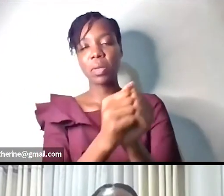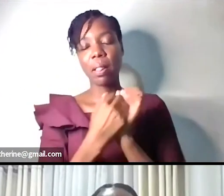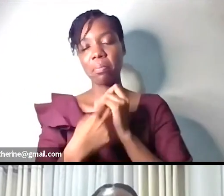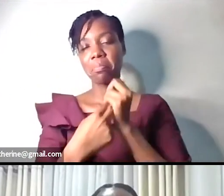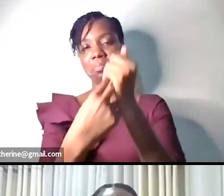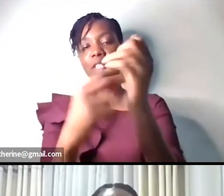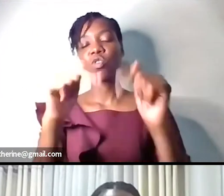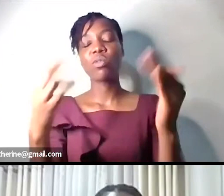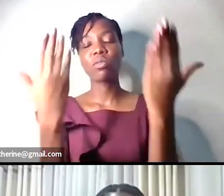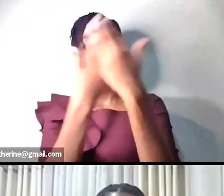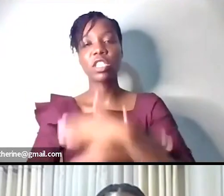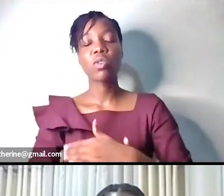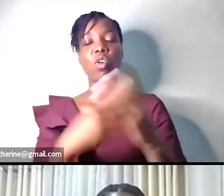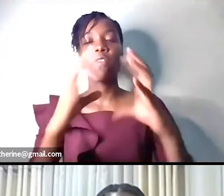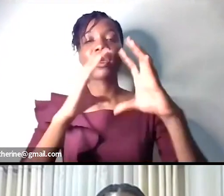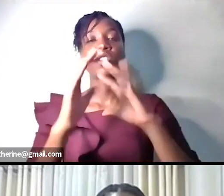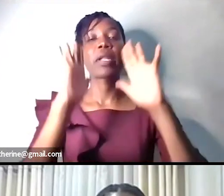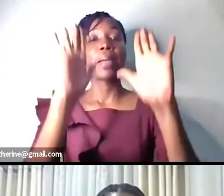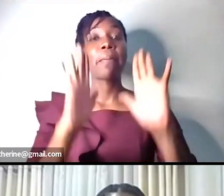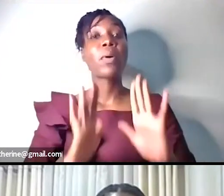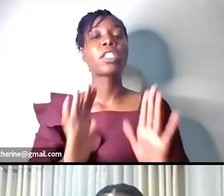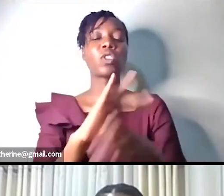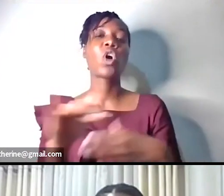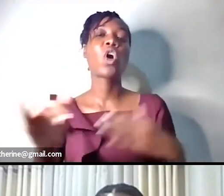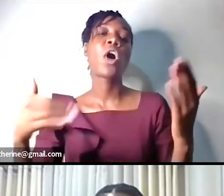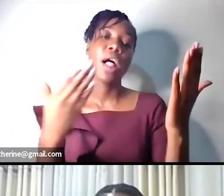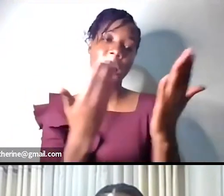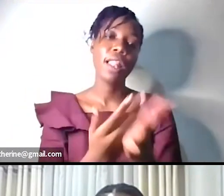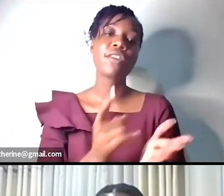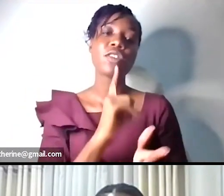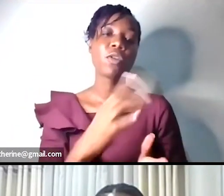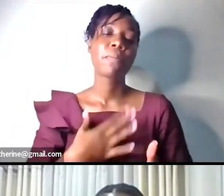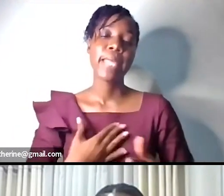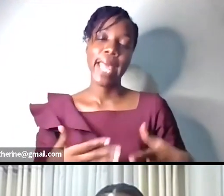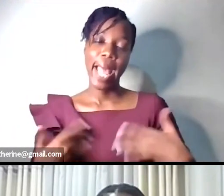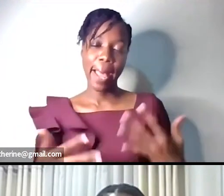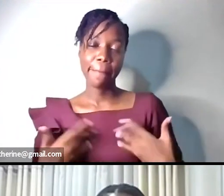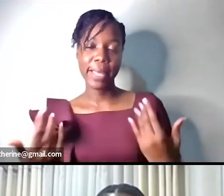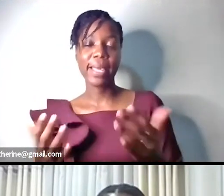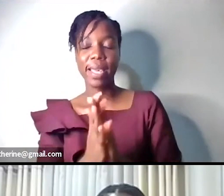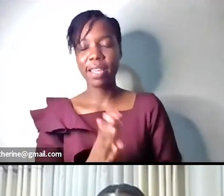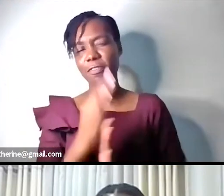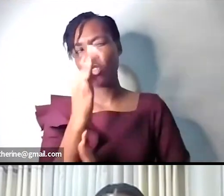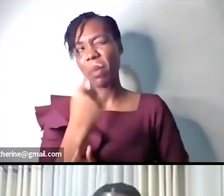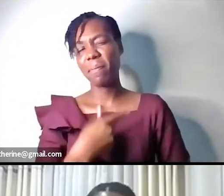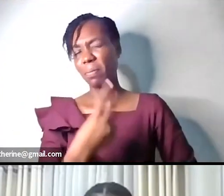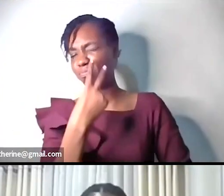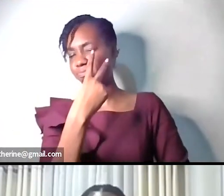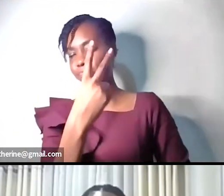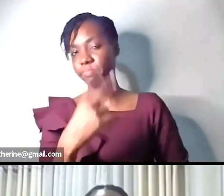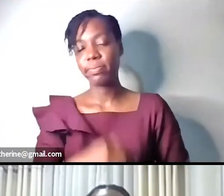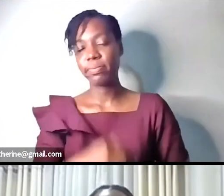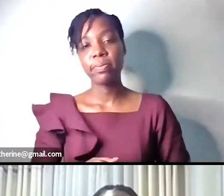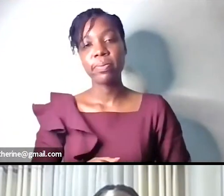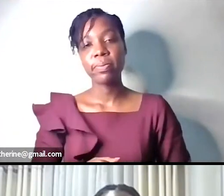actually important to all of us. So I am very excited and looking forward. Right. So welcome to Get